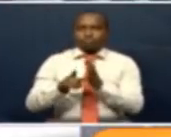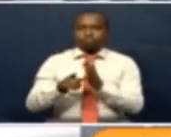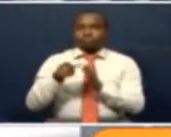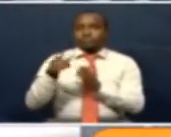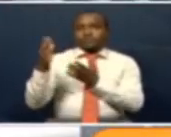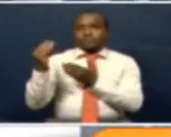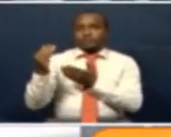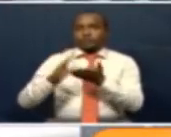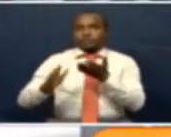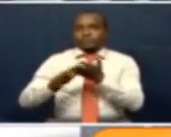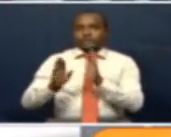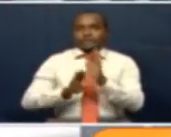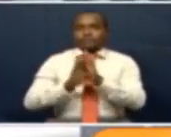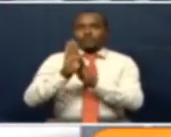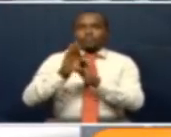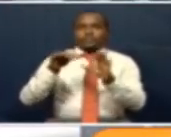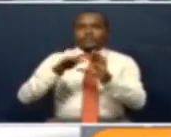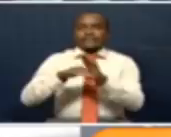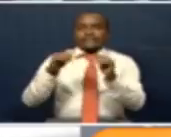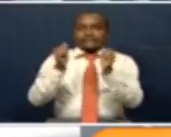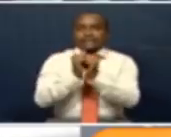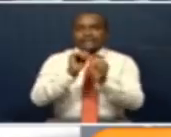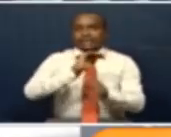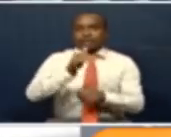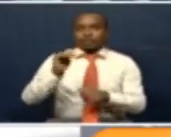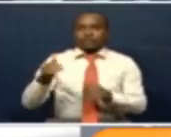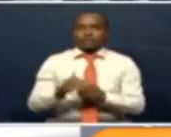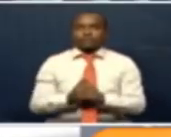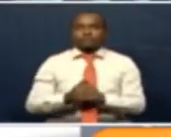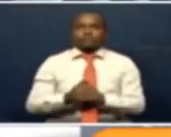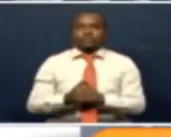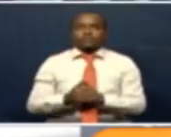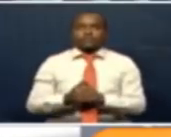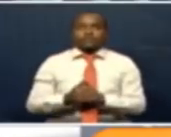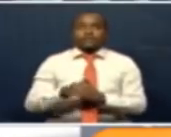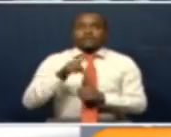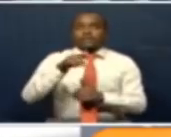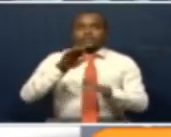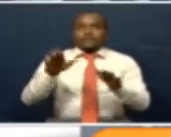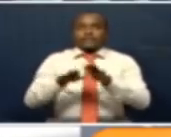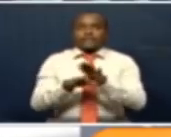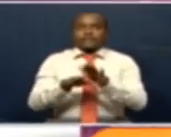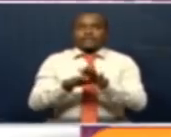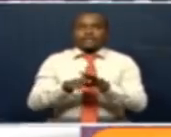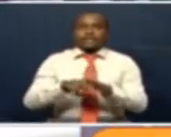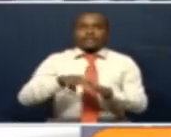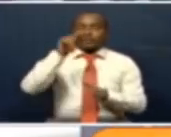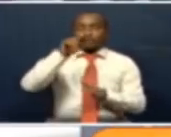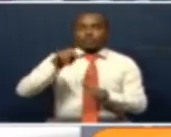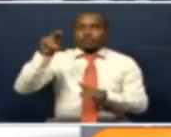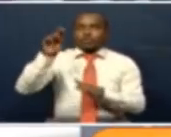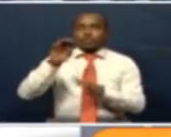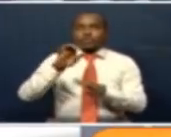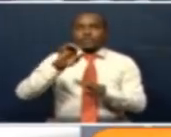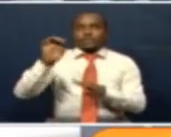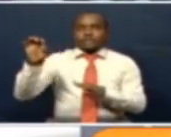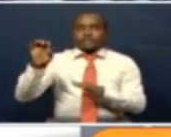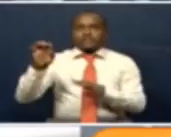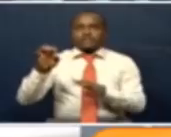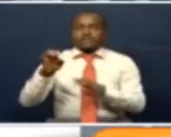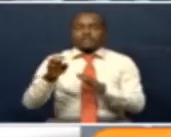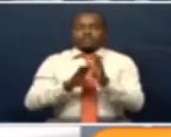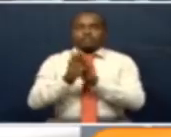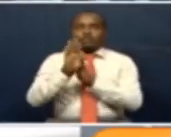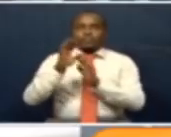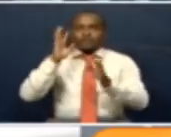fast-track development in the 10 counties. This under the North-Northeastern Development Initiative. The counties